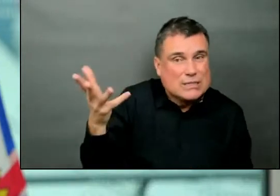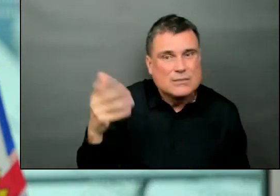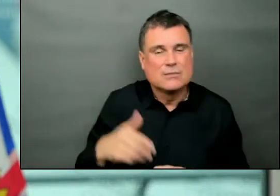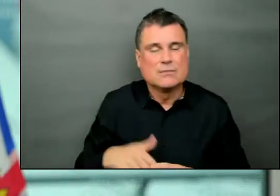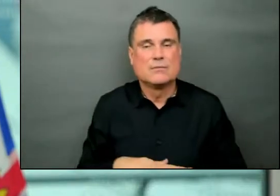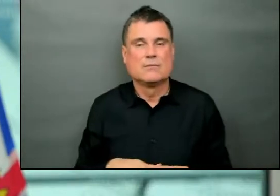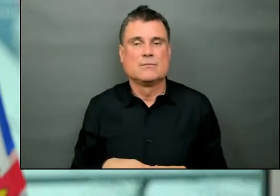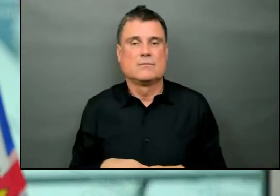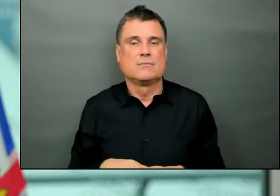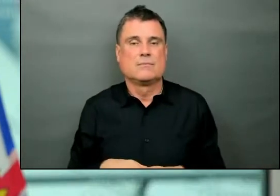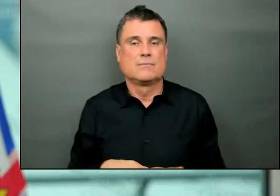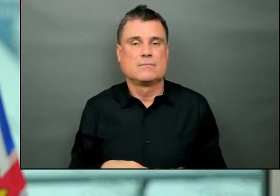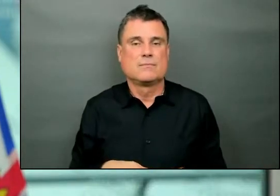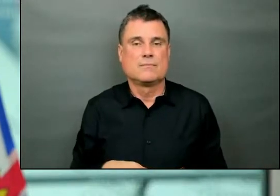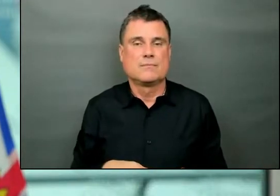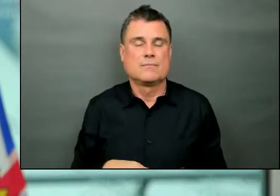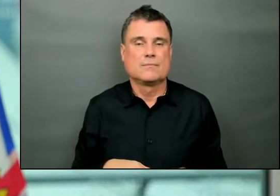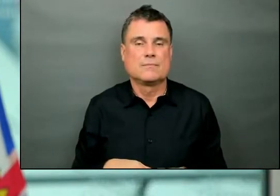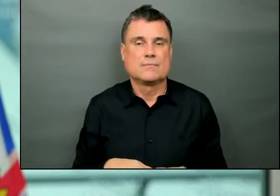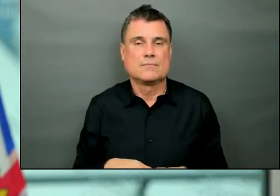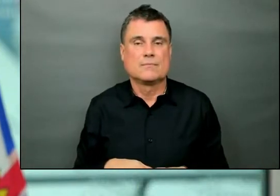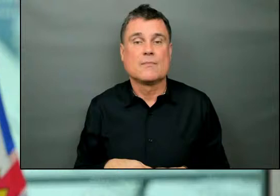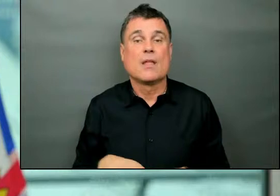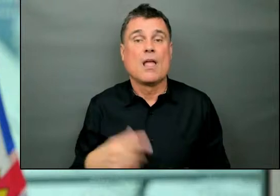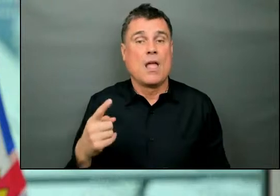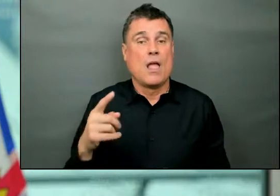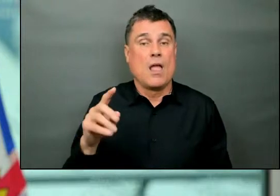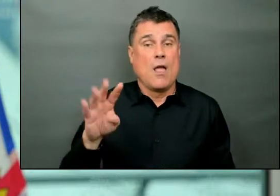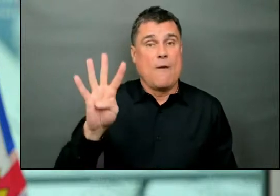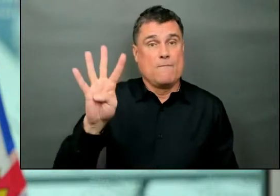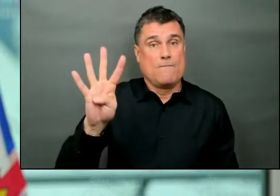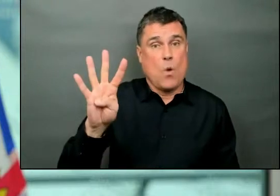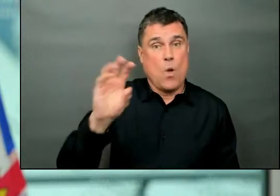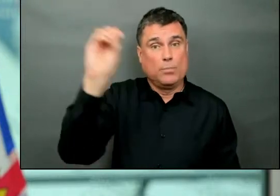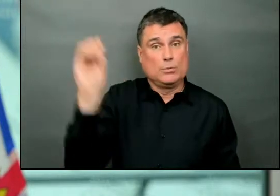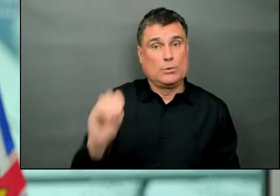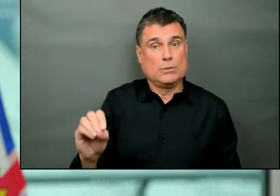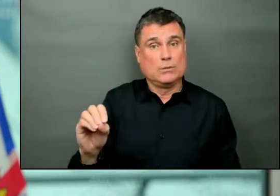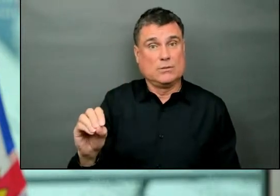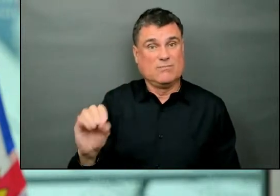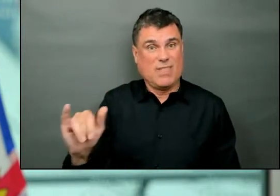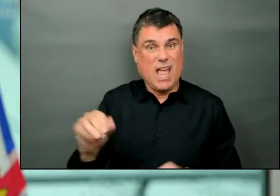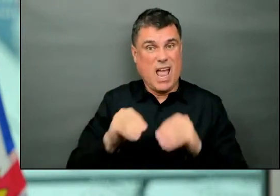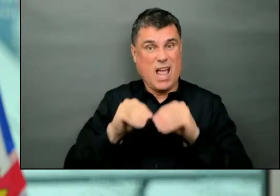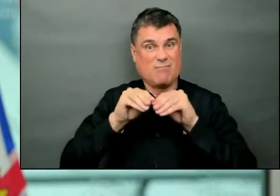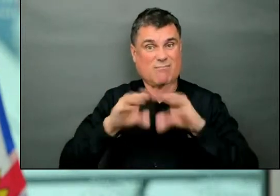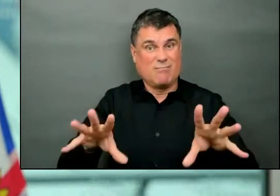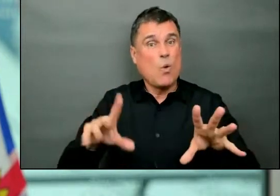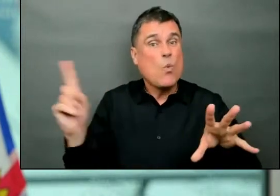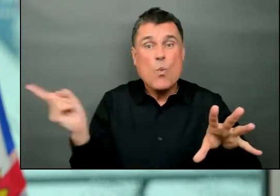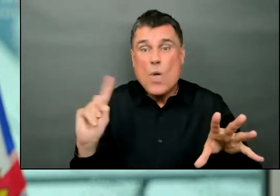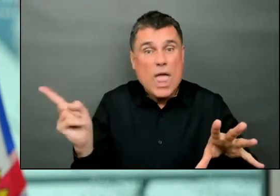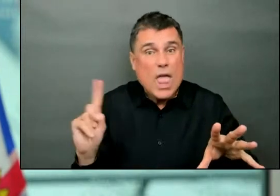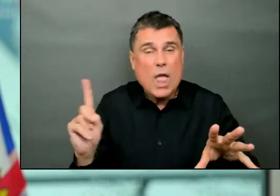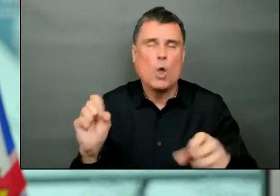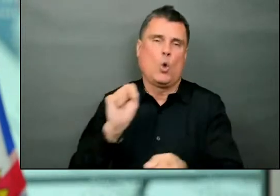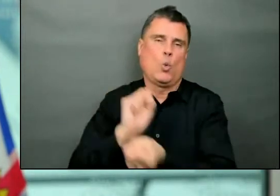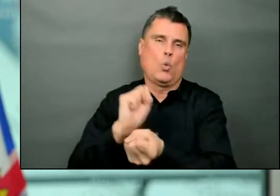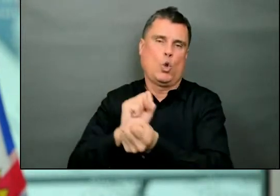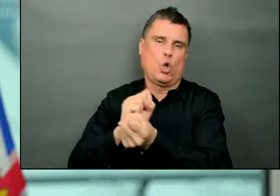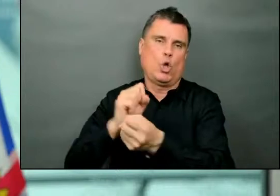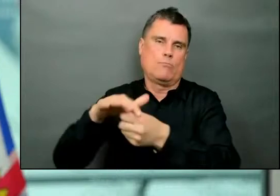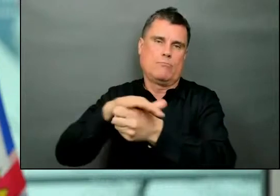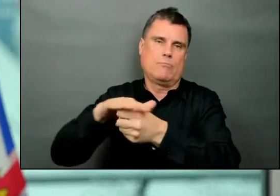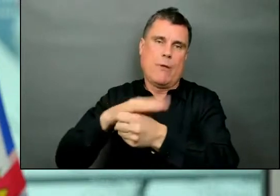a proportion, about 40% of the cases related to workplace transmissions. And it's not the